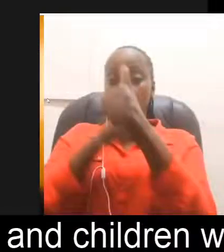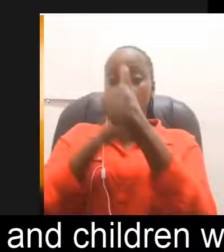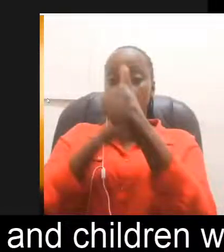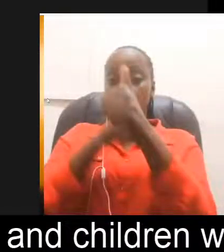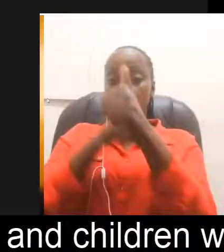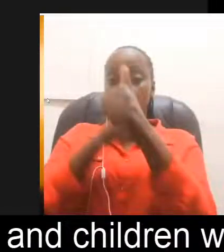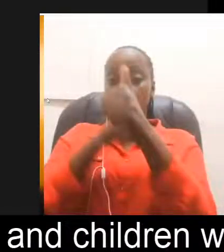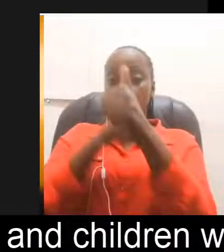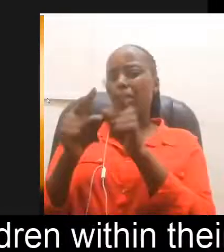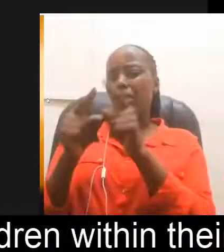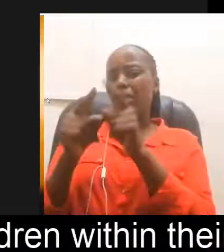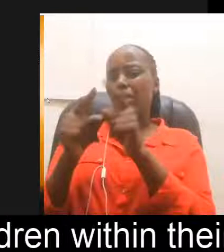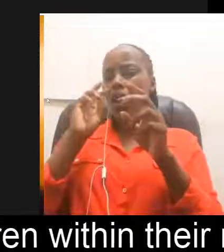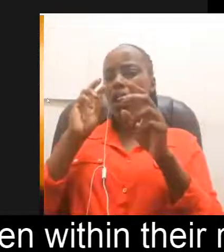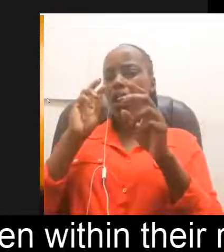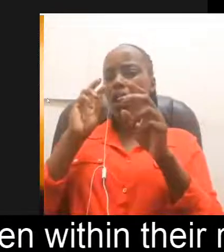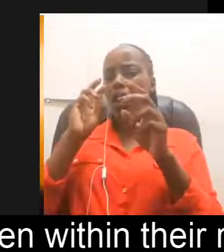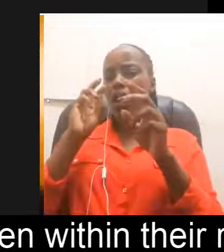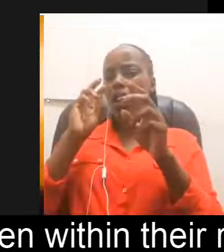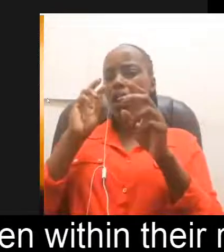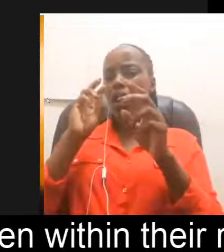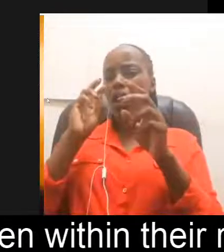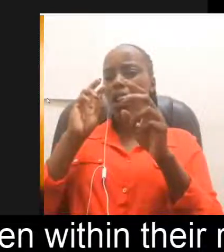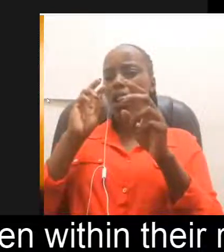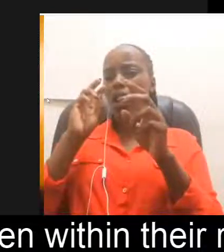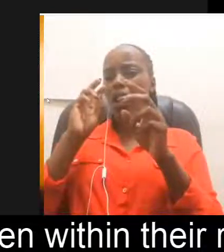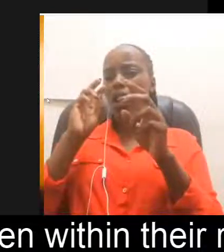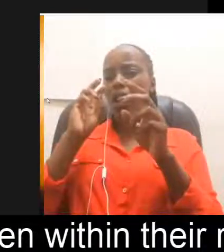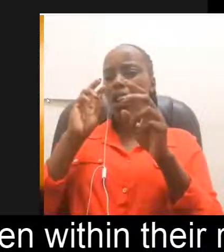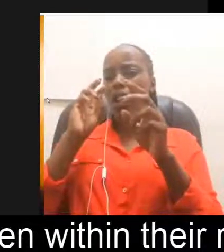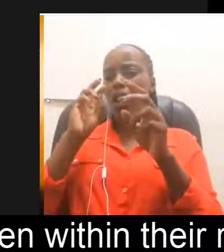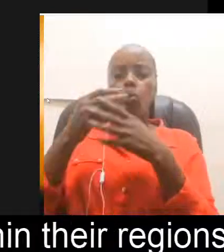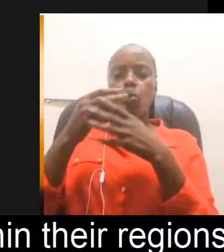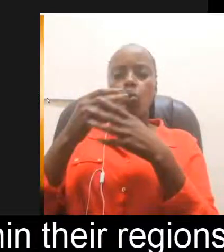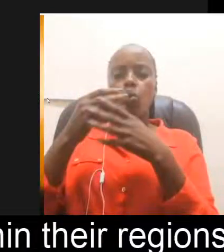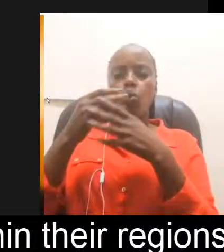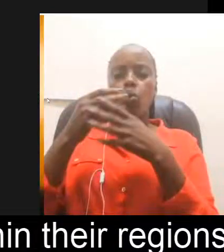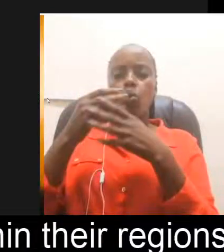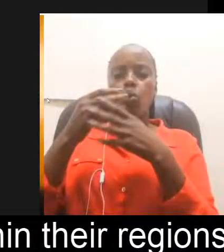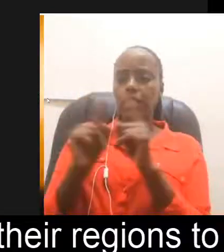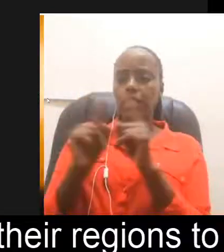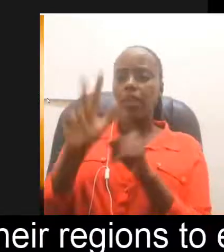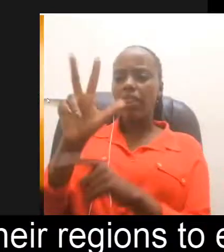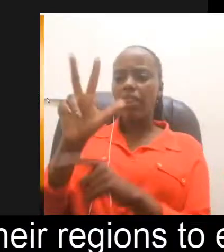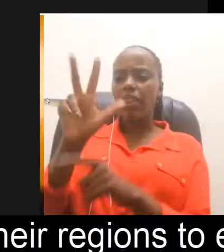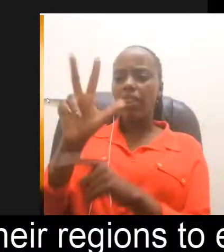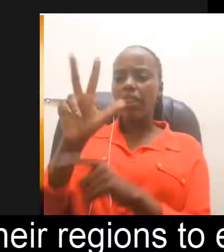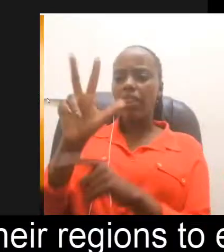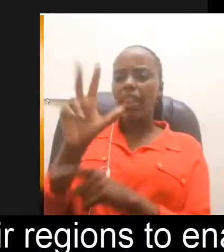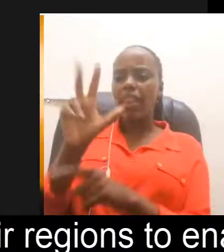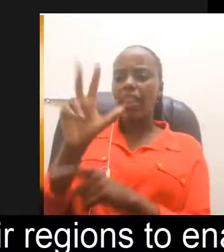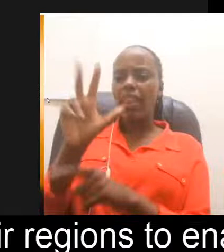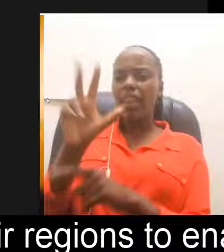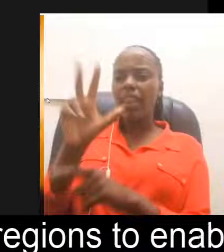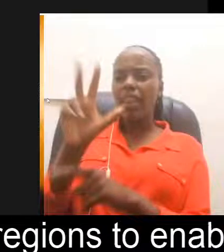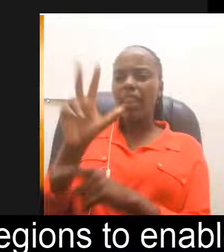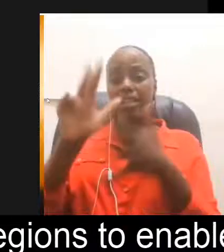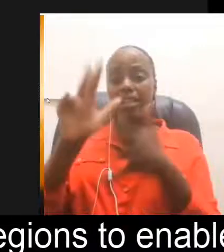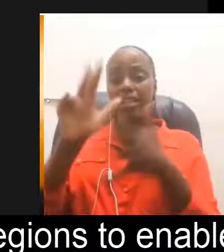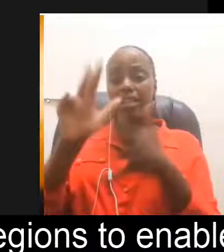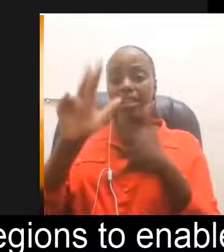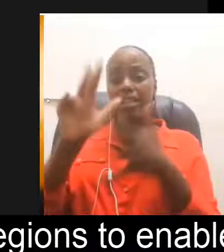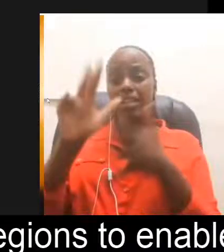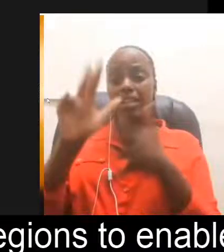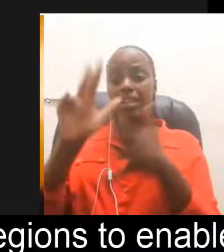have been our perspectives or as we reflect on the Charter at 30. What do we think has worked so well for us, and what do we